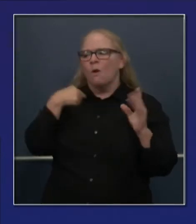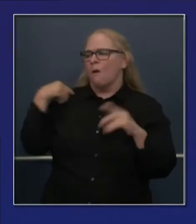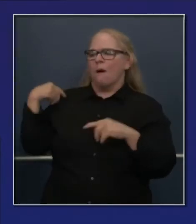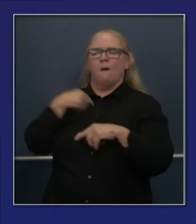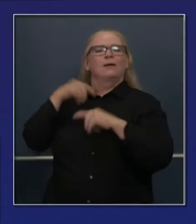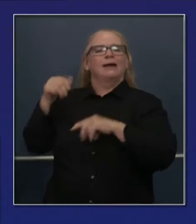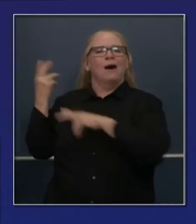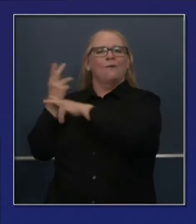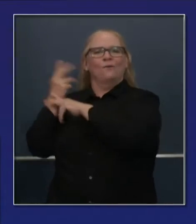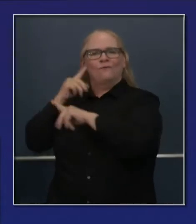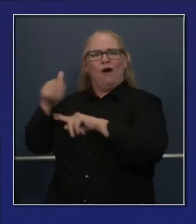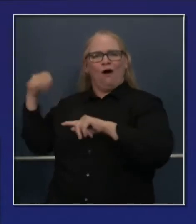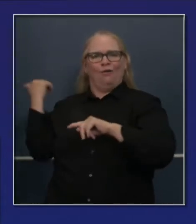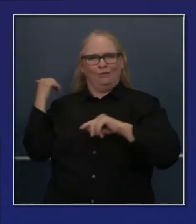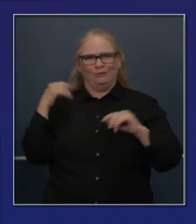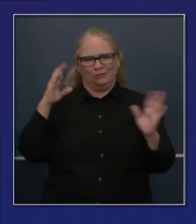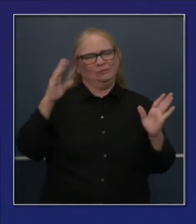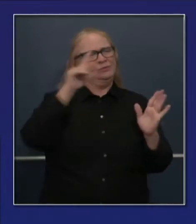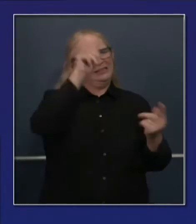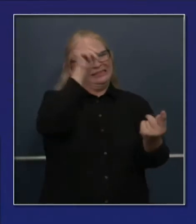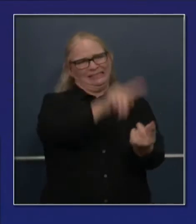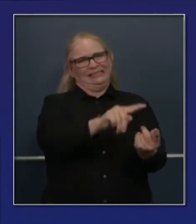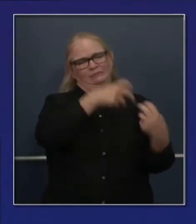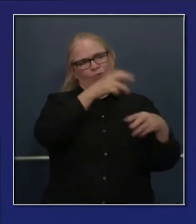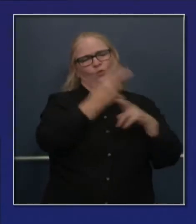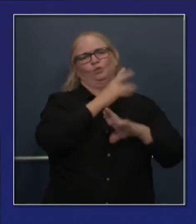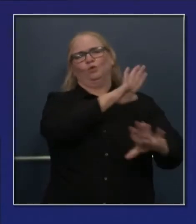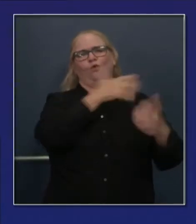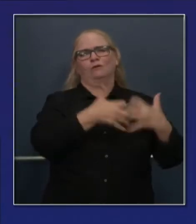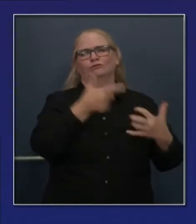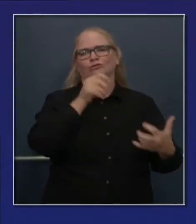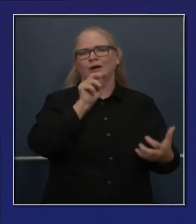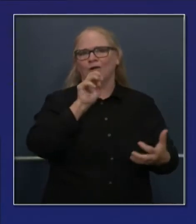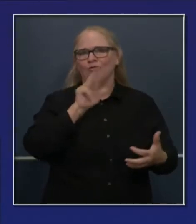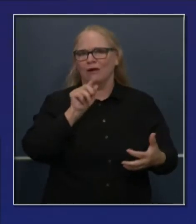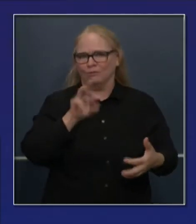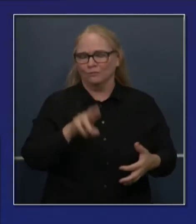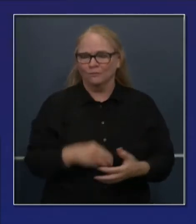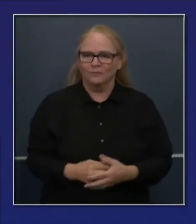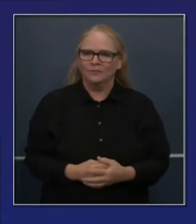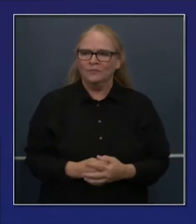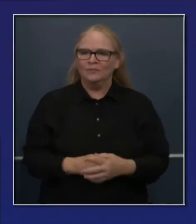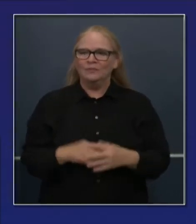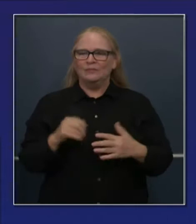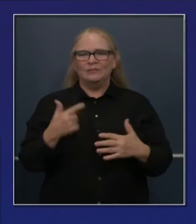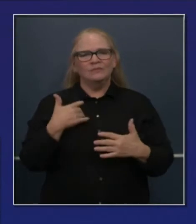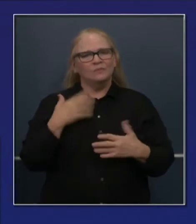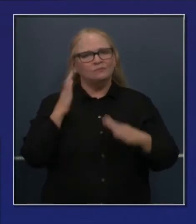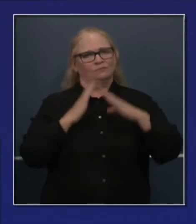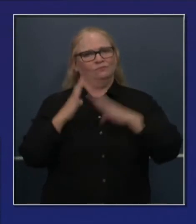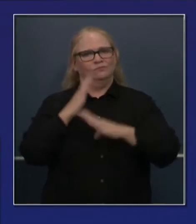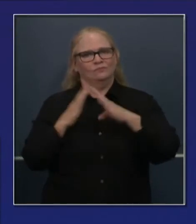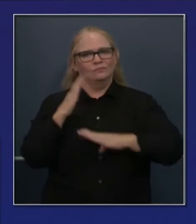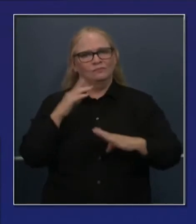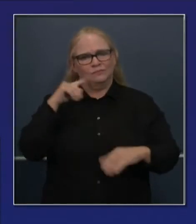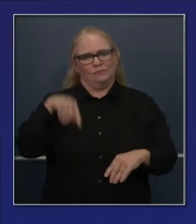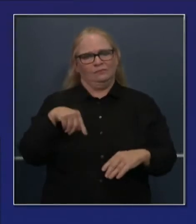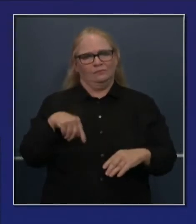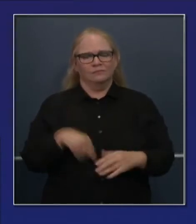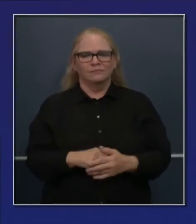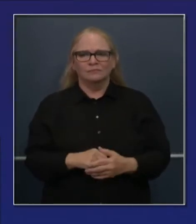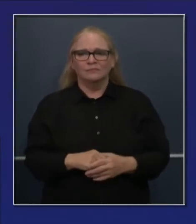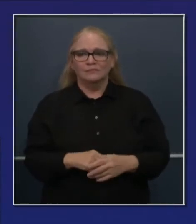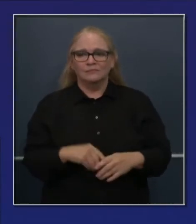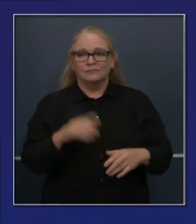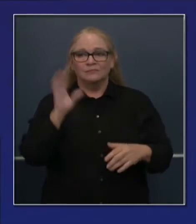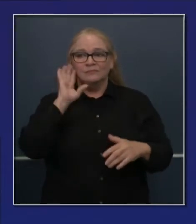those evening hours become the most precious in terms of our concerns, particularly as it relates to sun going down, the